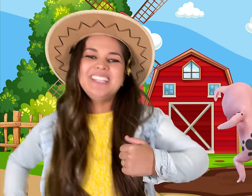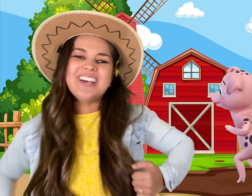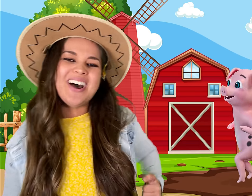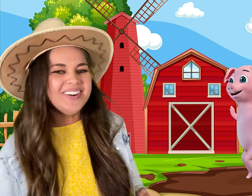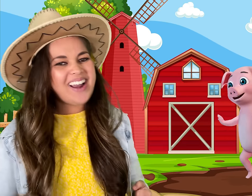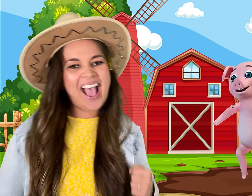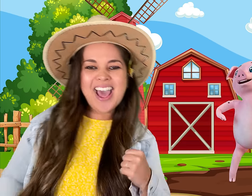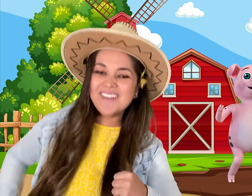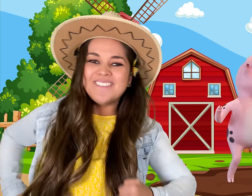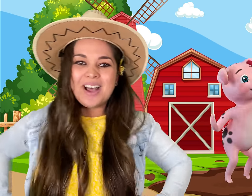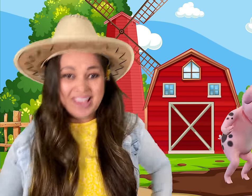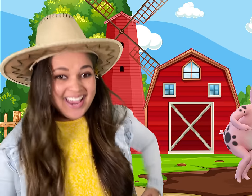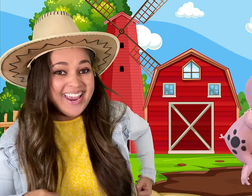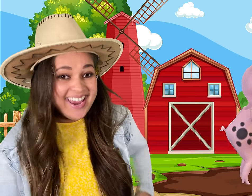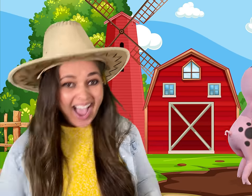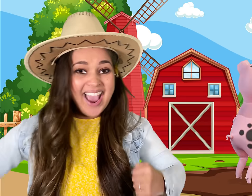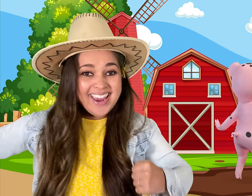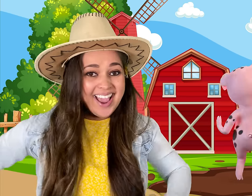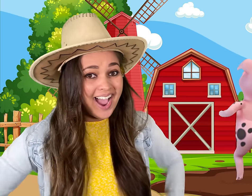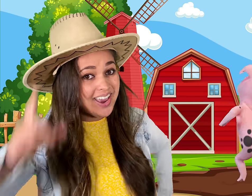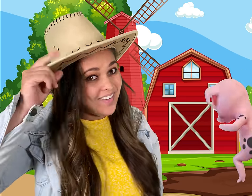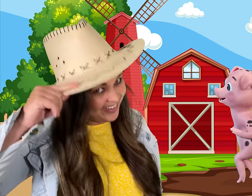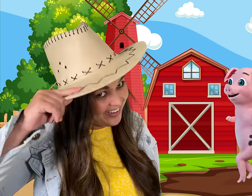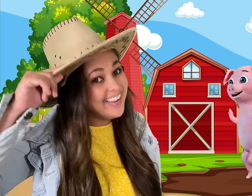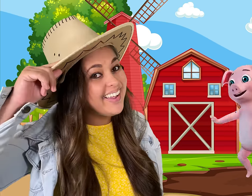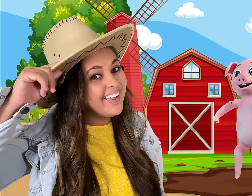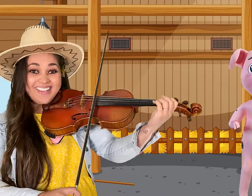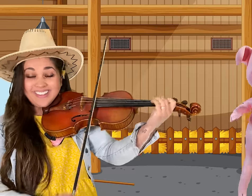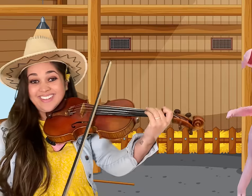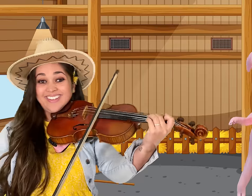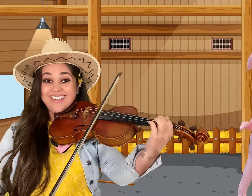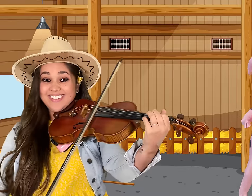Old MacDonald had a farm, E-I-E-I-O.